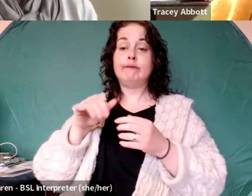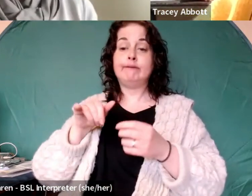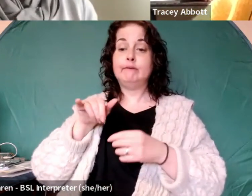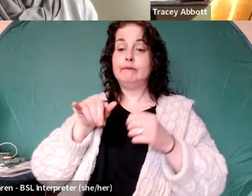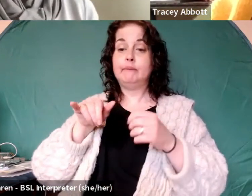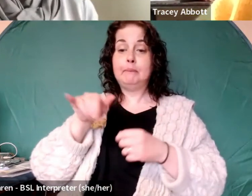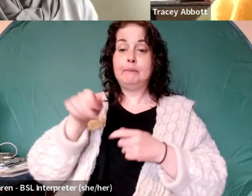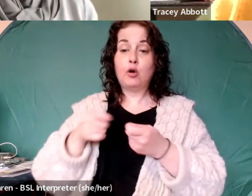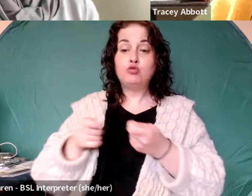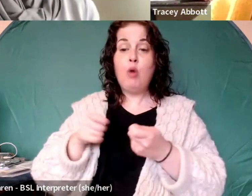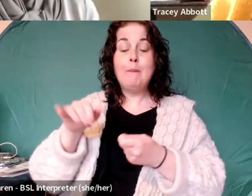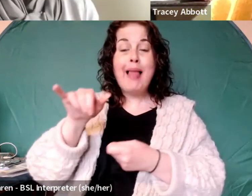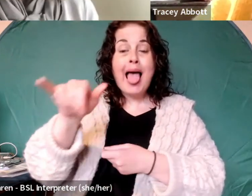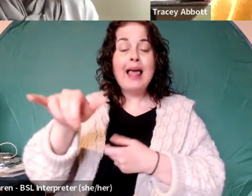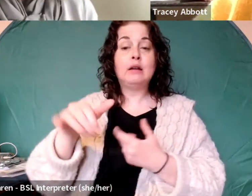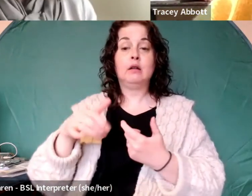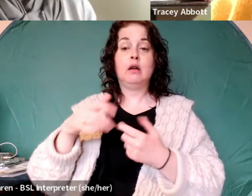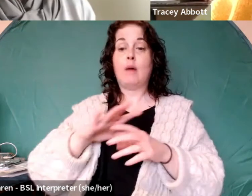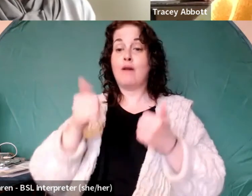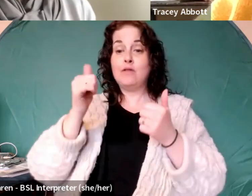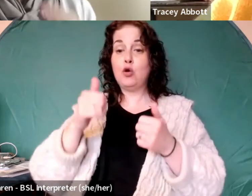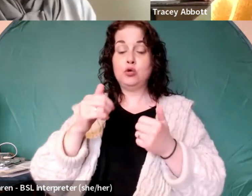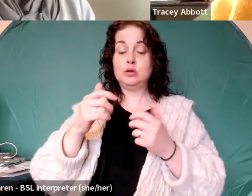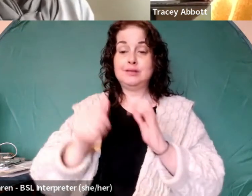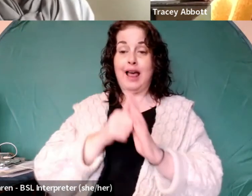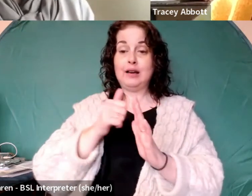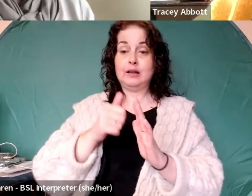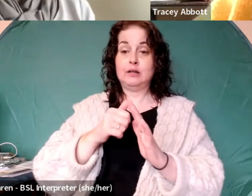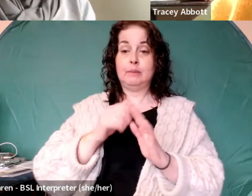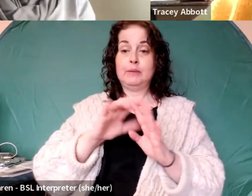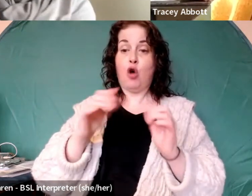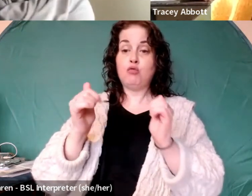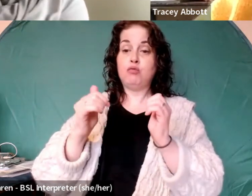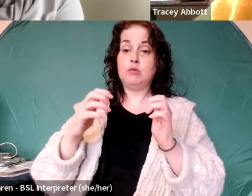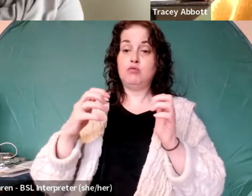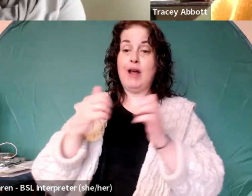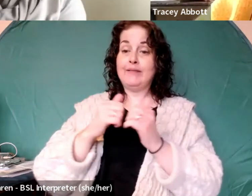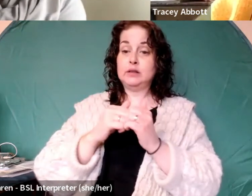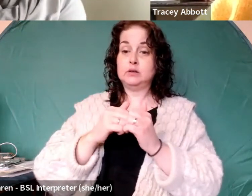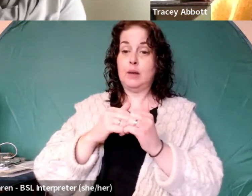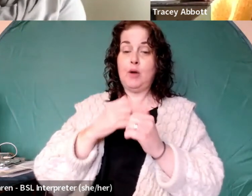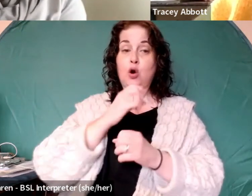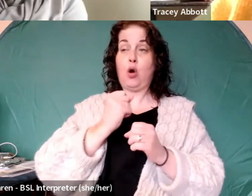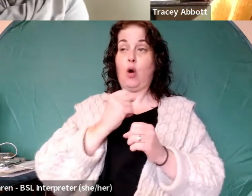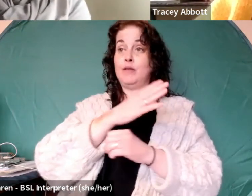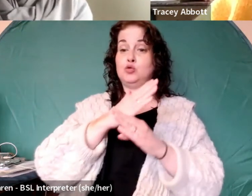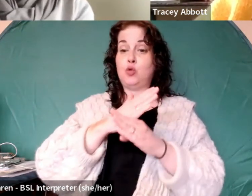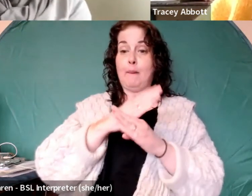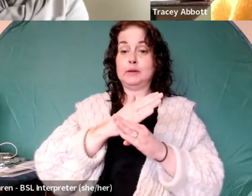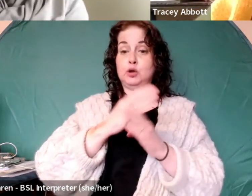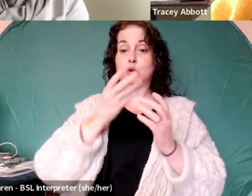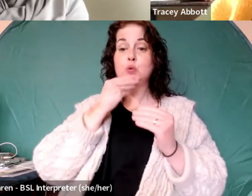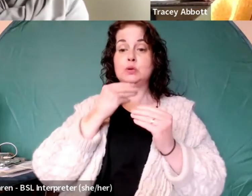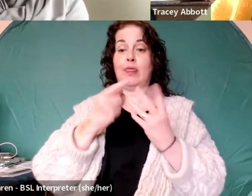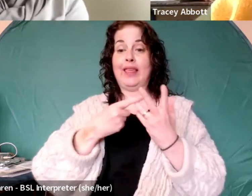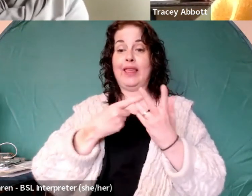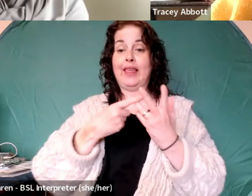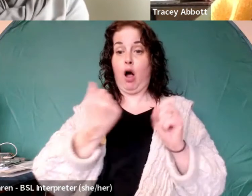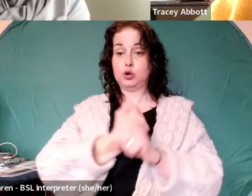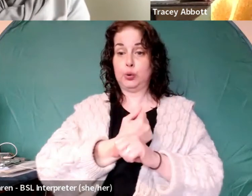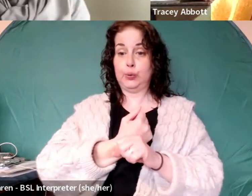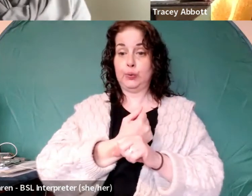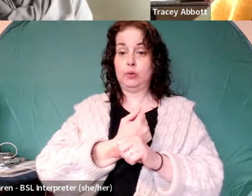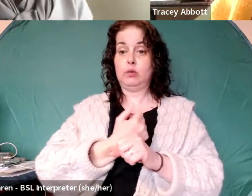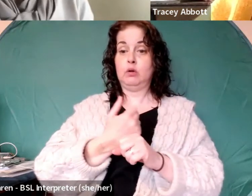plane. I'm not very good at tech. I mean, but it's not relevant, because I'm not going to go for the jobs that use the millions and millions of things I can't